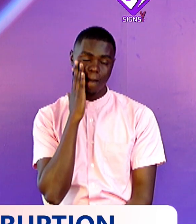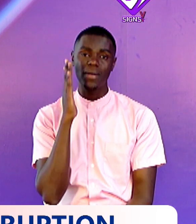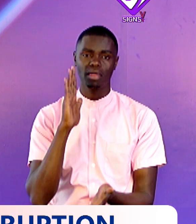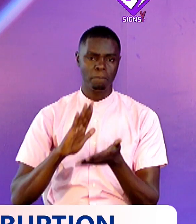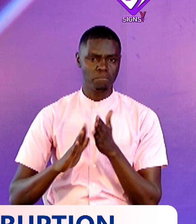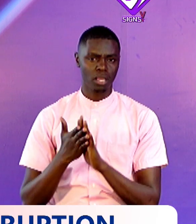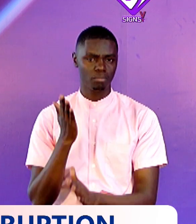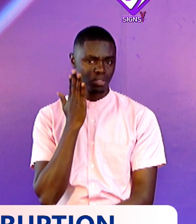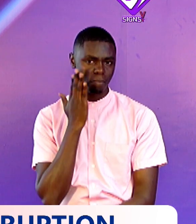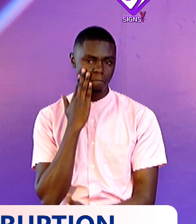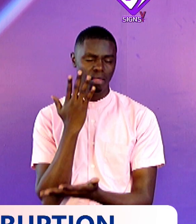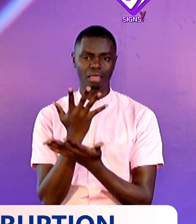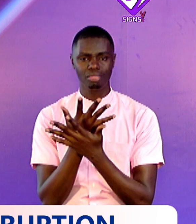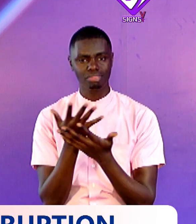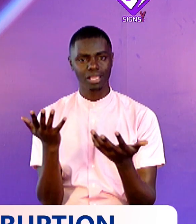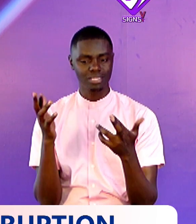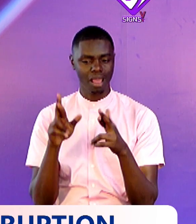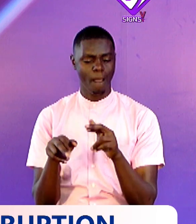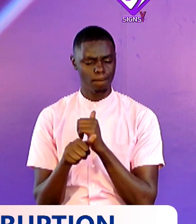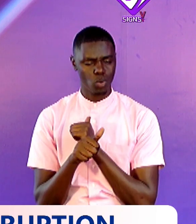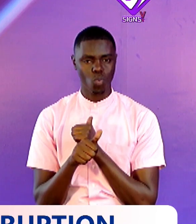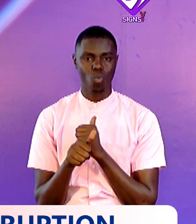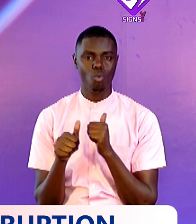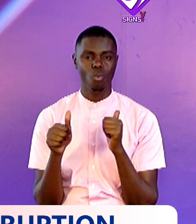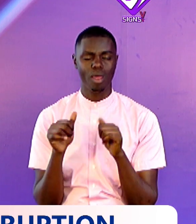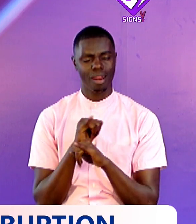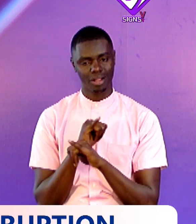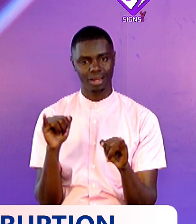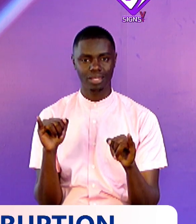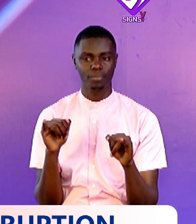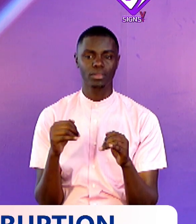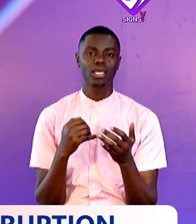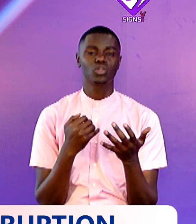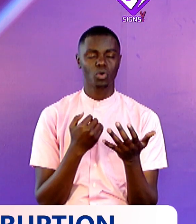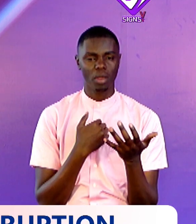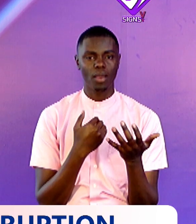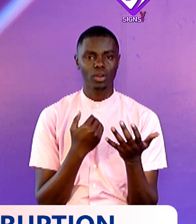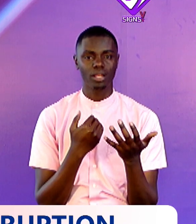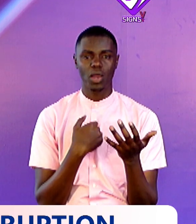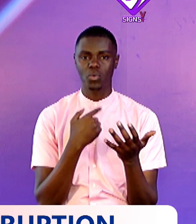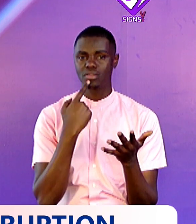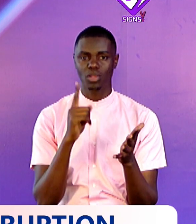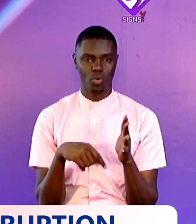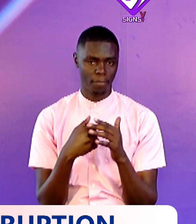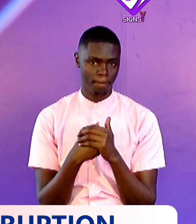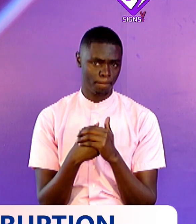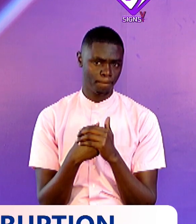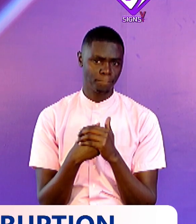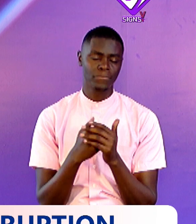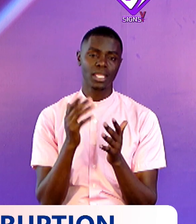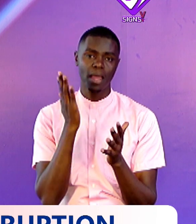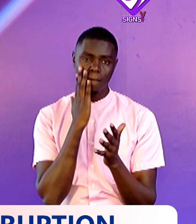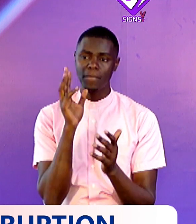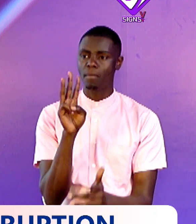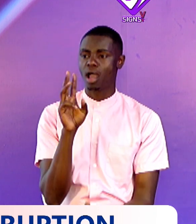mother, things always happen differently. So I would attribute it first to the fact that Mama